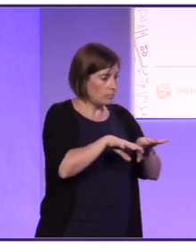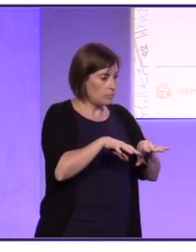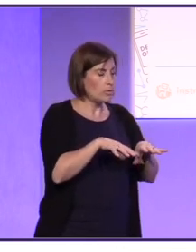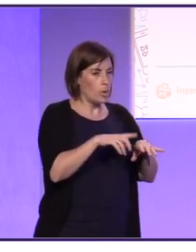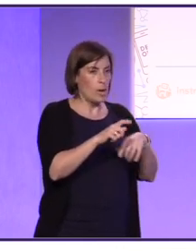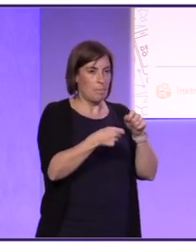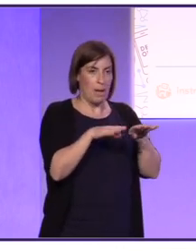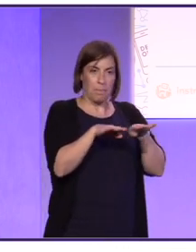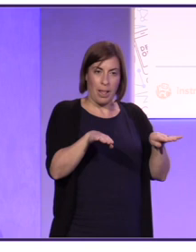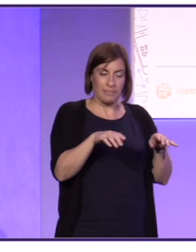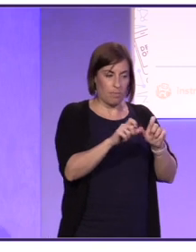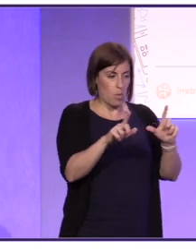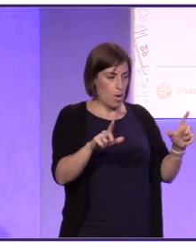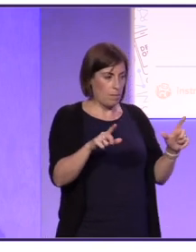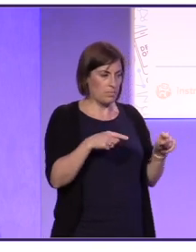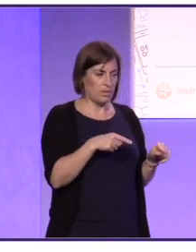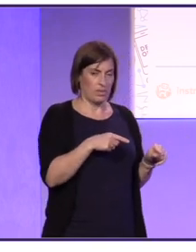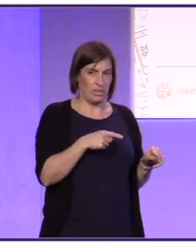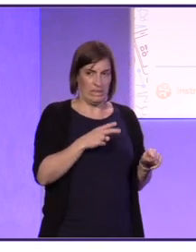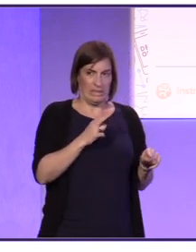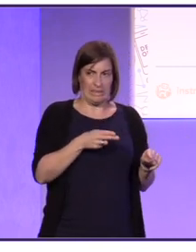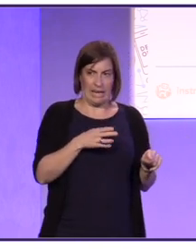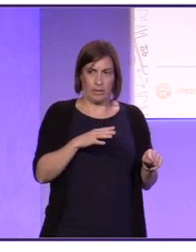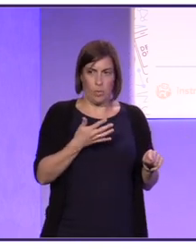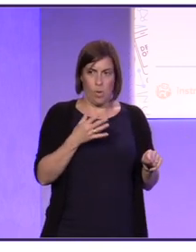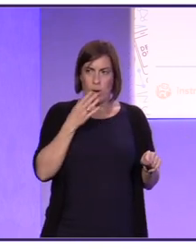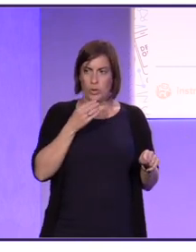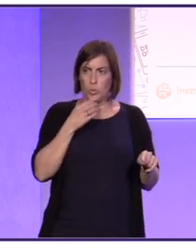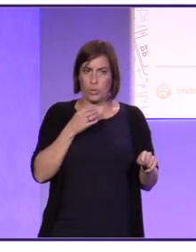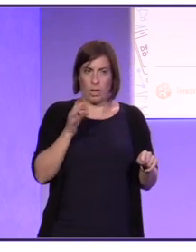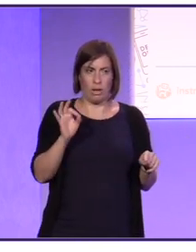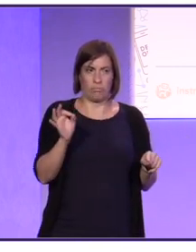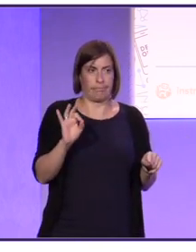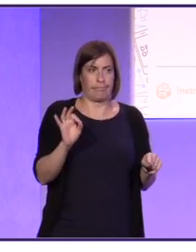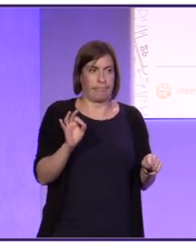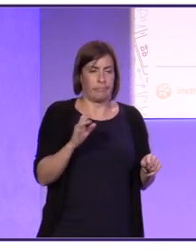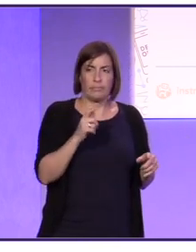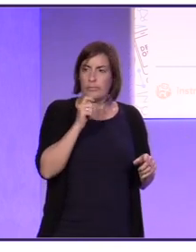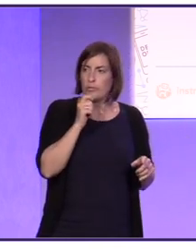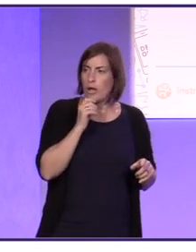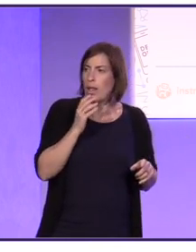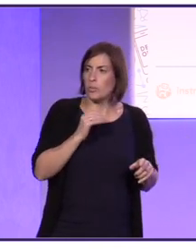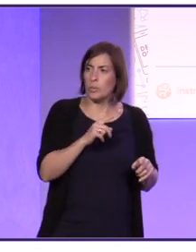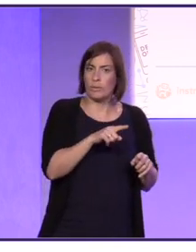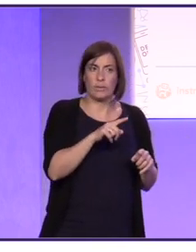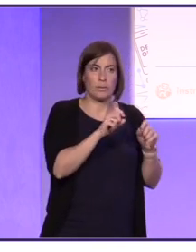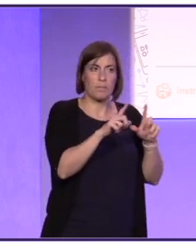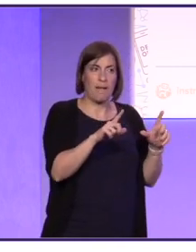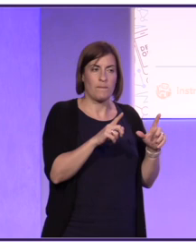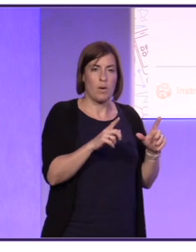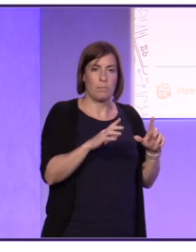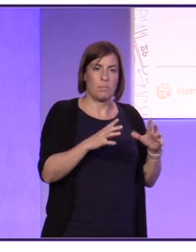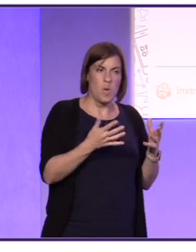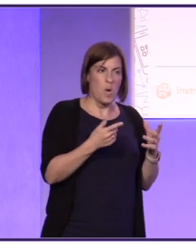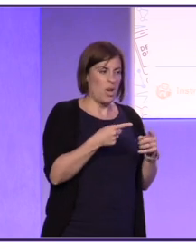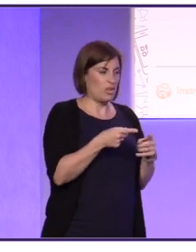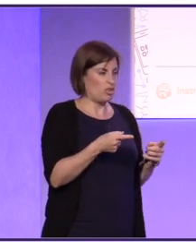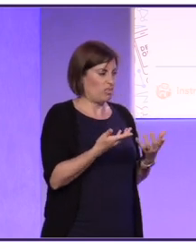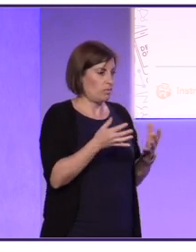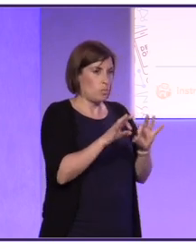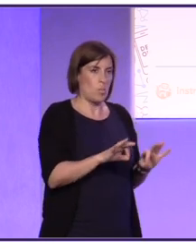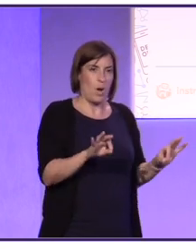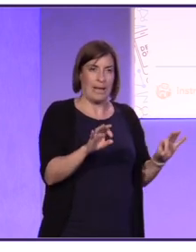state. Is it dead, or have we just not had any publishers through? So this was really useful that we could actually